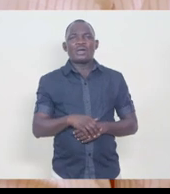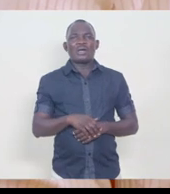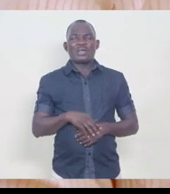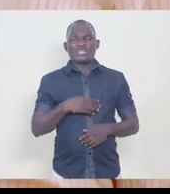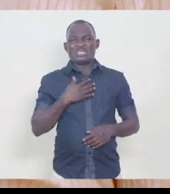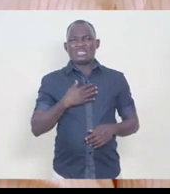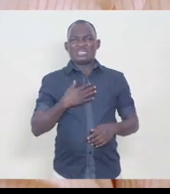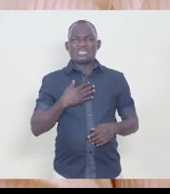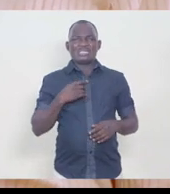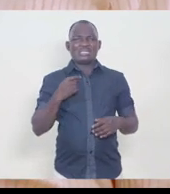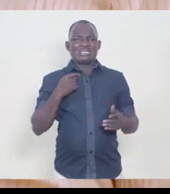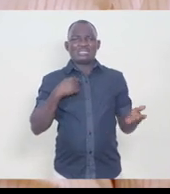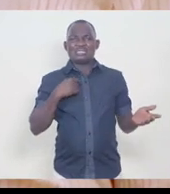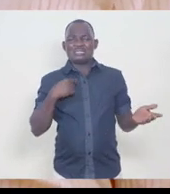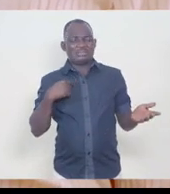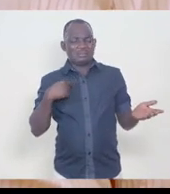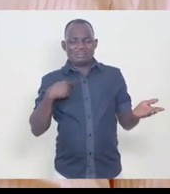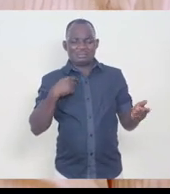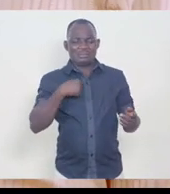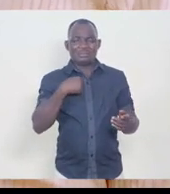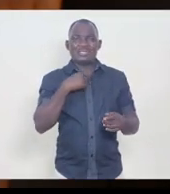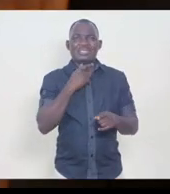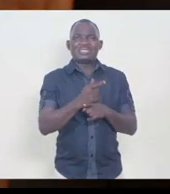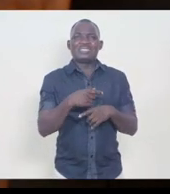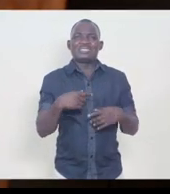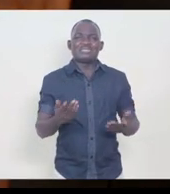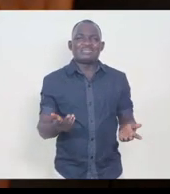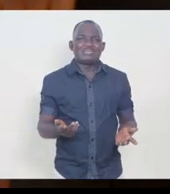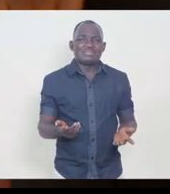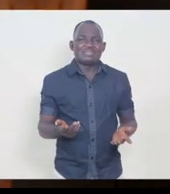Actually, I just... Yes?